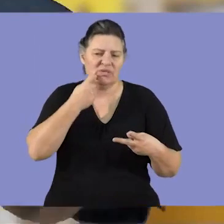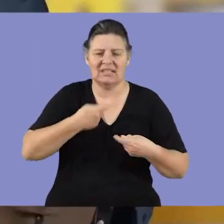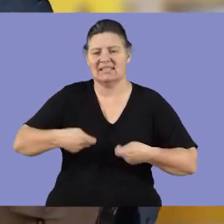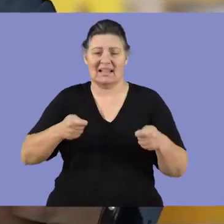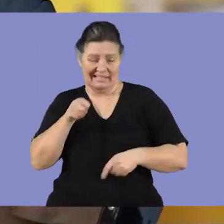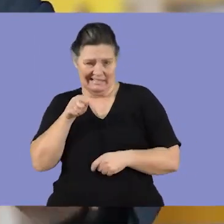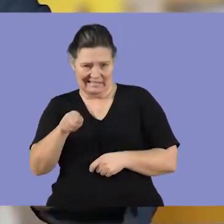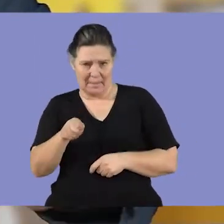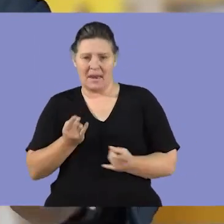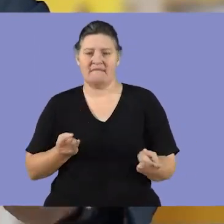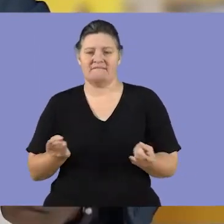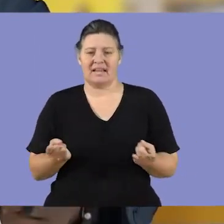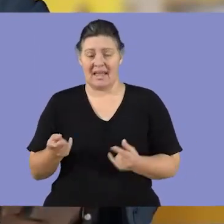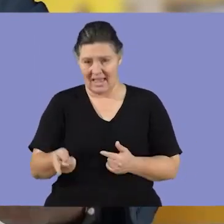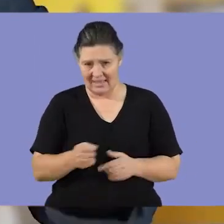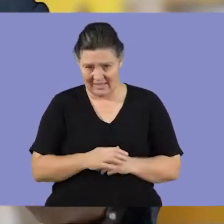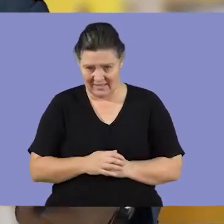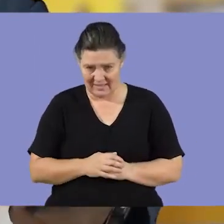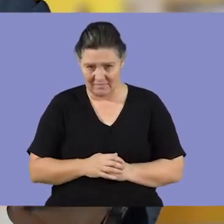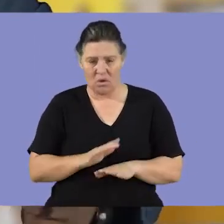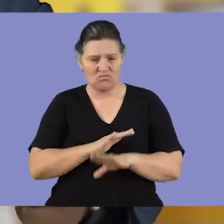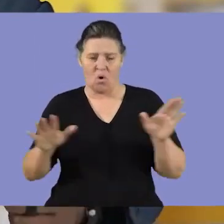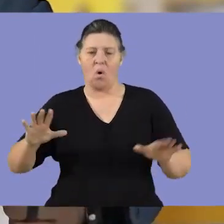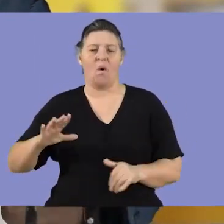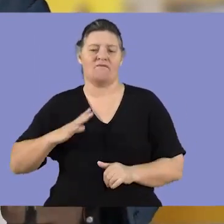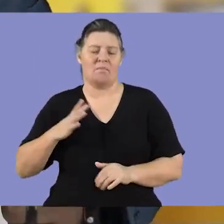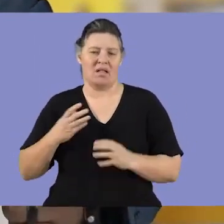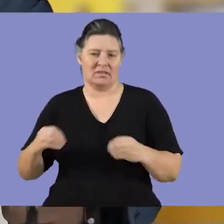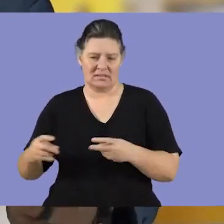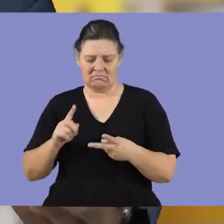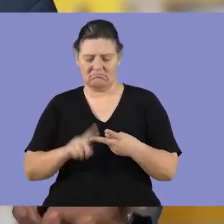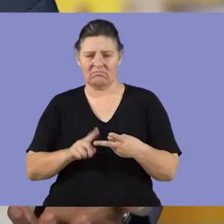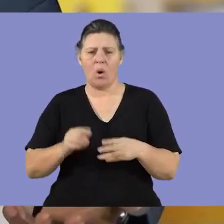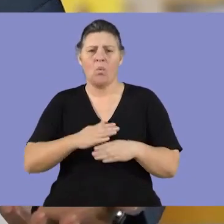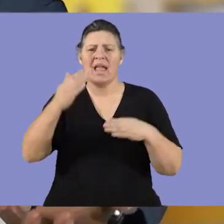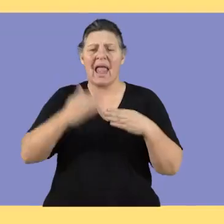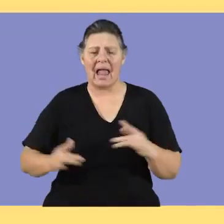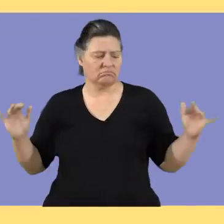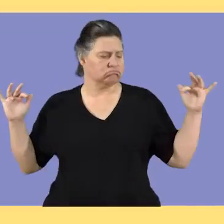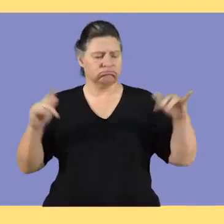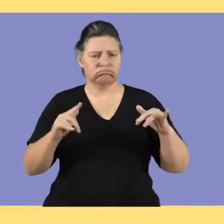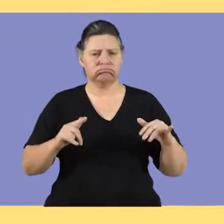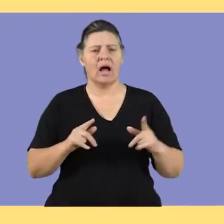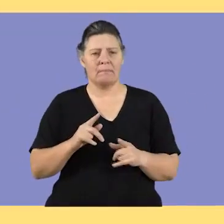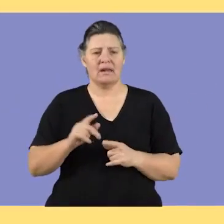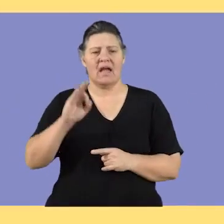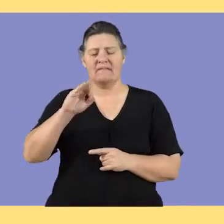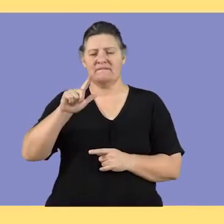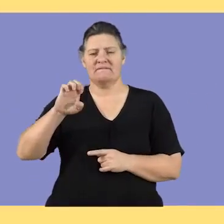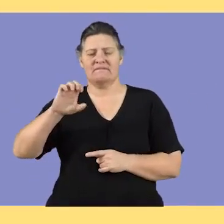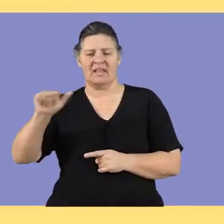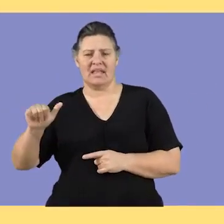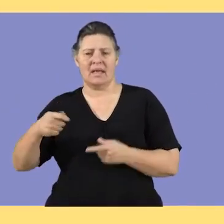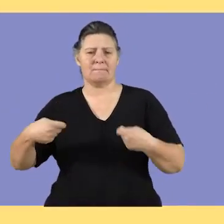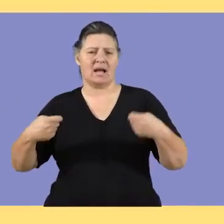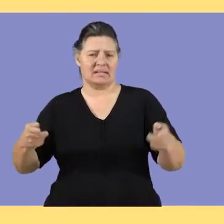will be selling sweets. These are what we call informal businesses. Flea markets over the weekend. Some of you go to flea